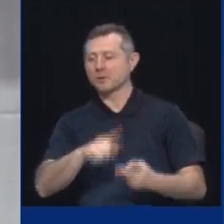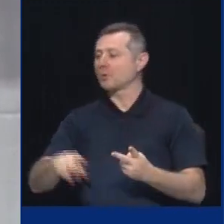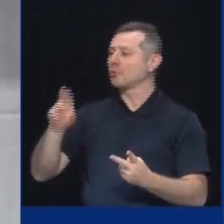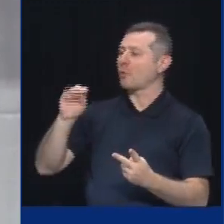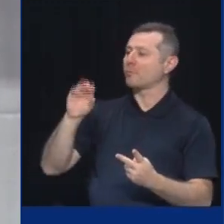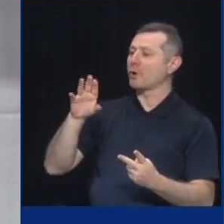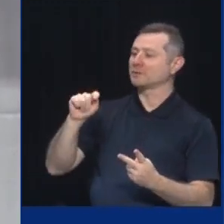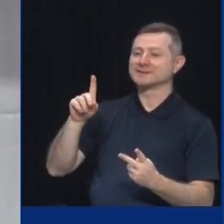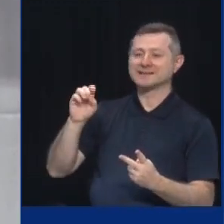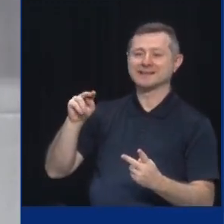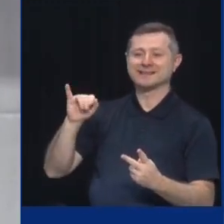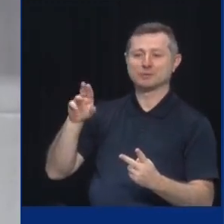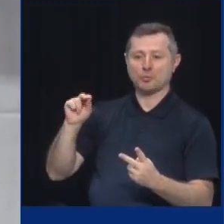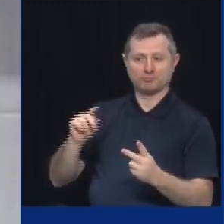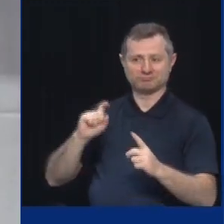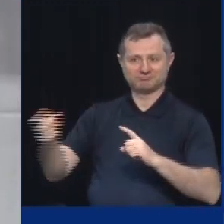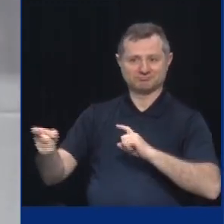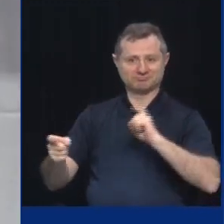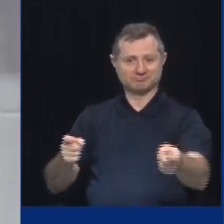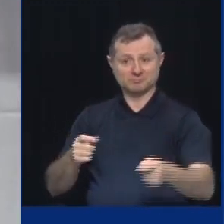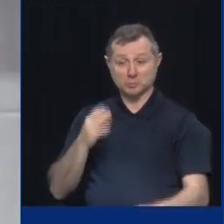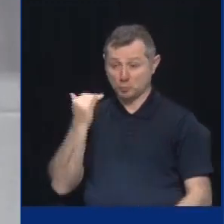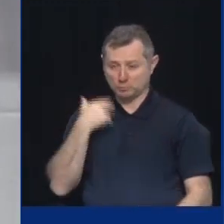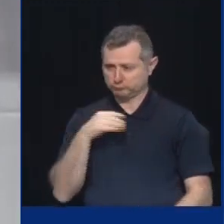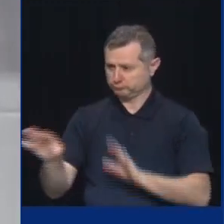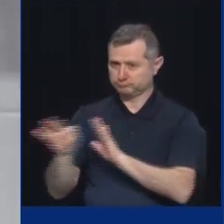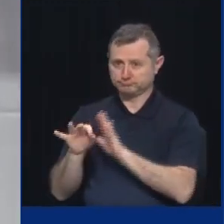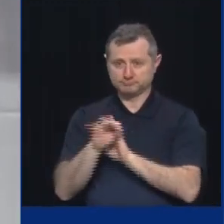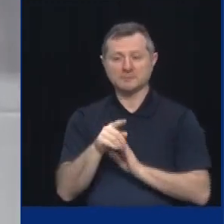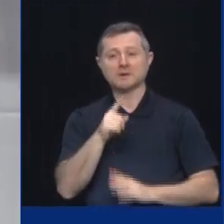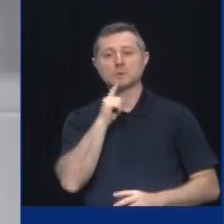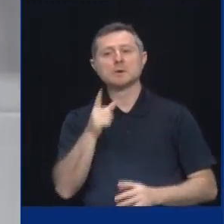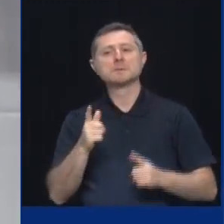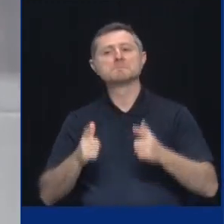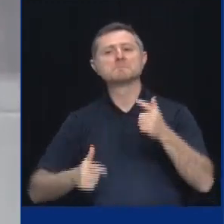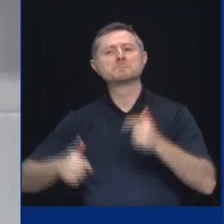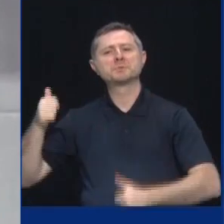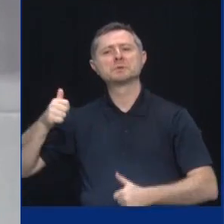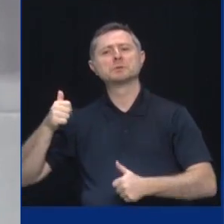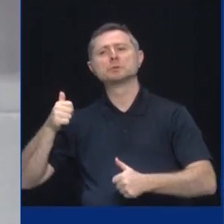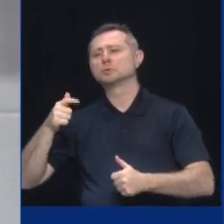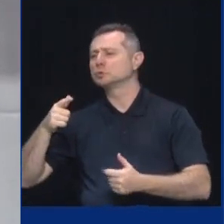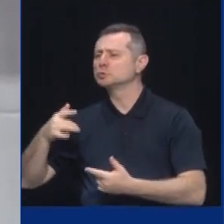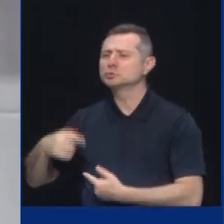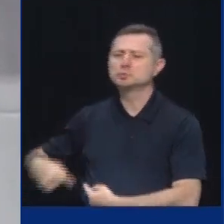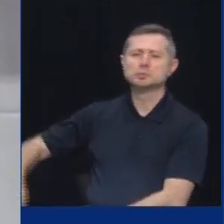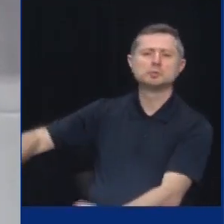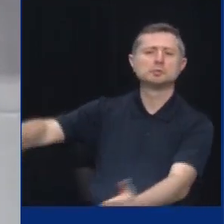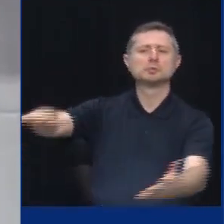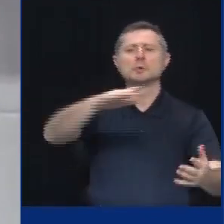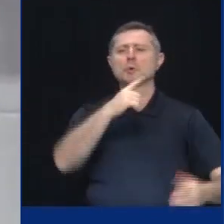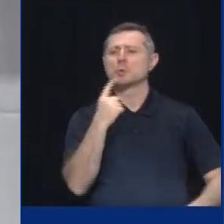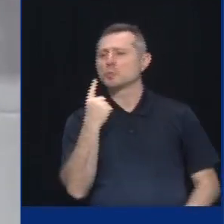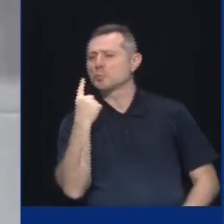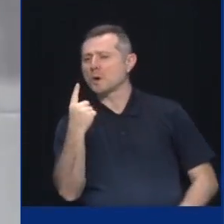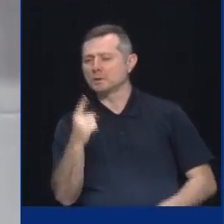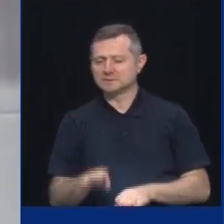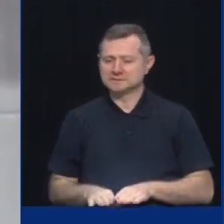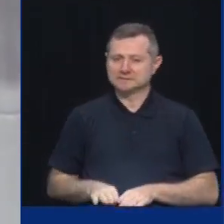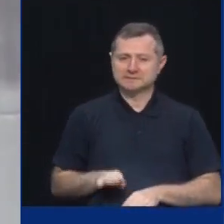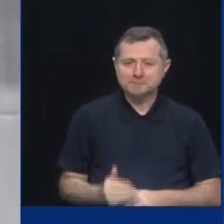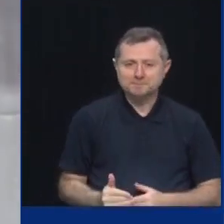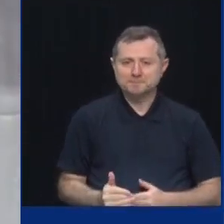greatest journey starts with a single step, and to get through what we got through